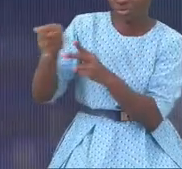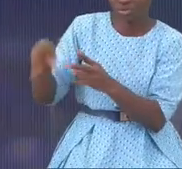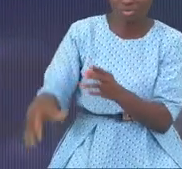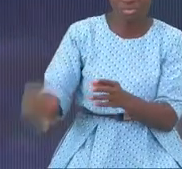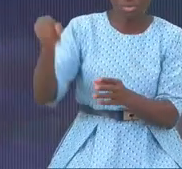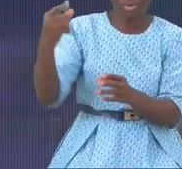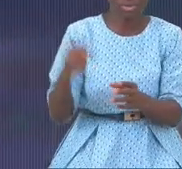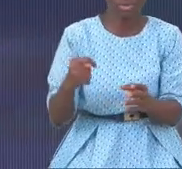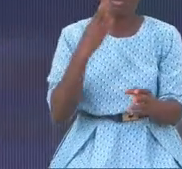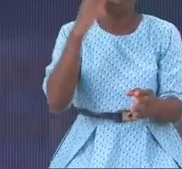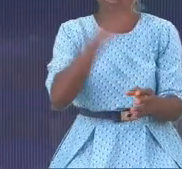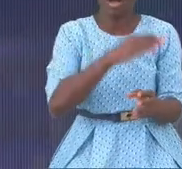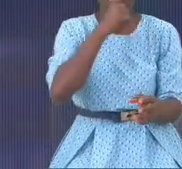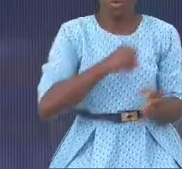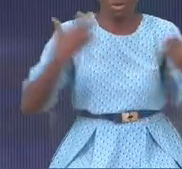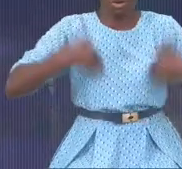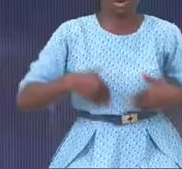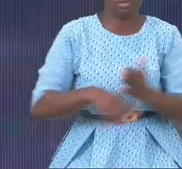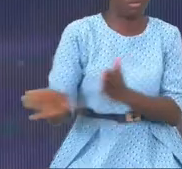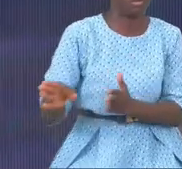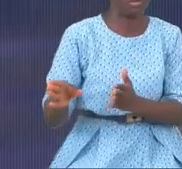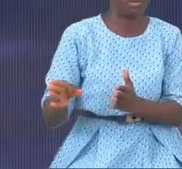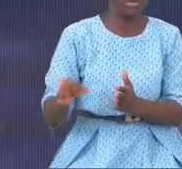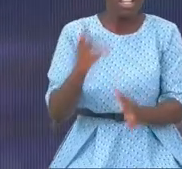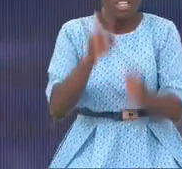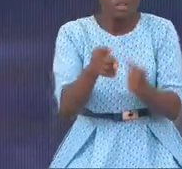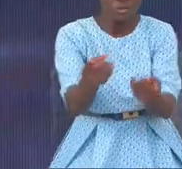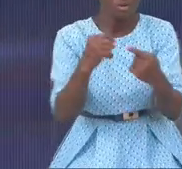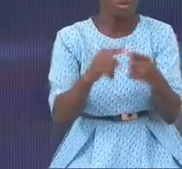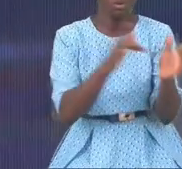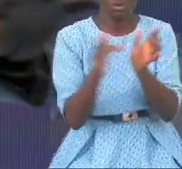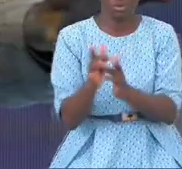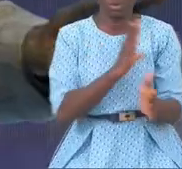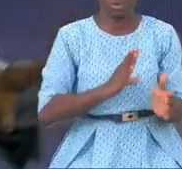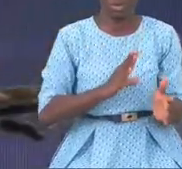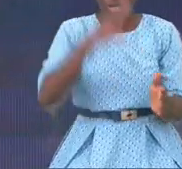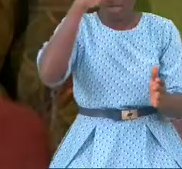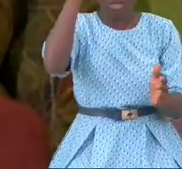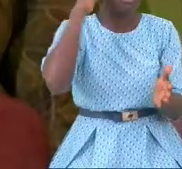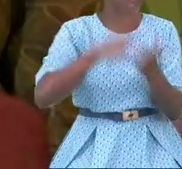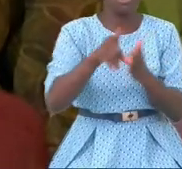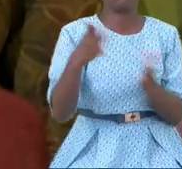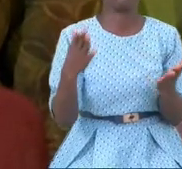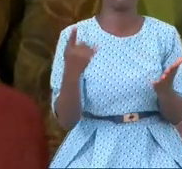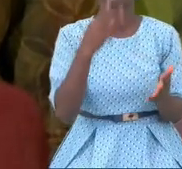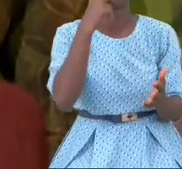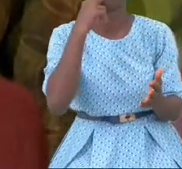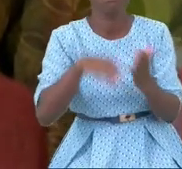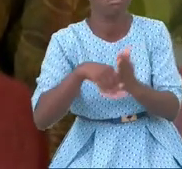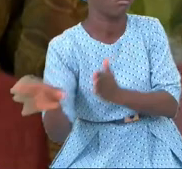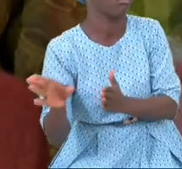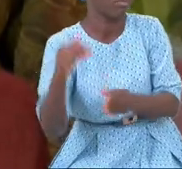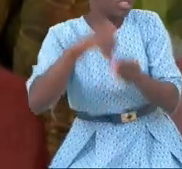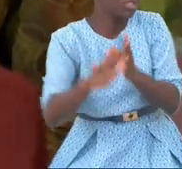you throw away in your mind. The bottles of beer, you throw them away. All the alcohol, you throw everything